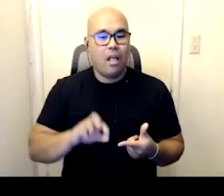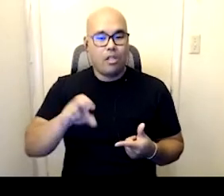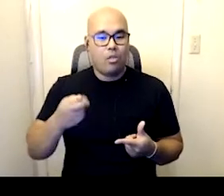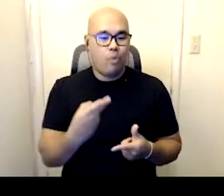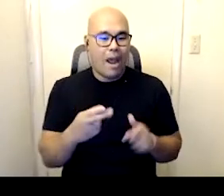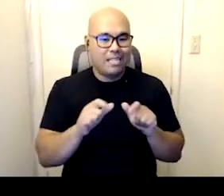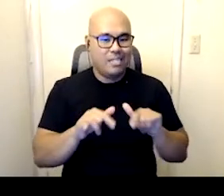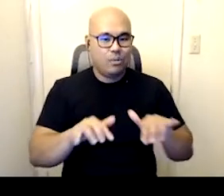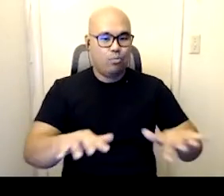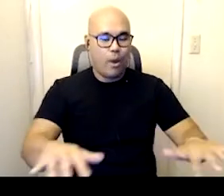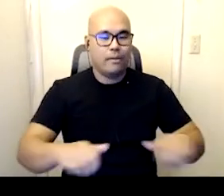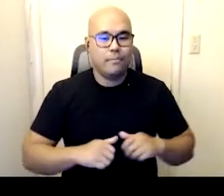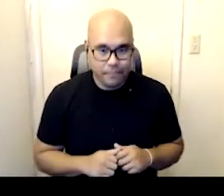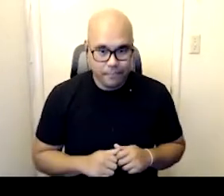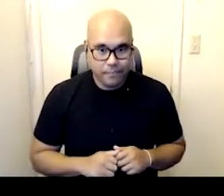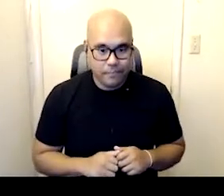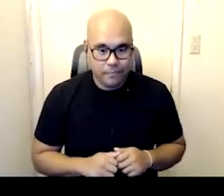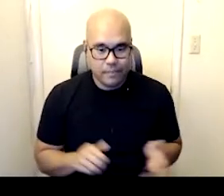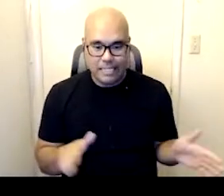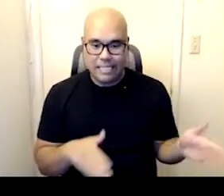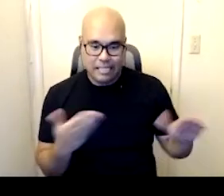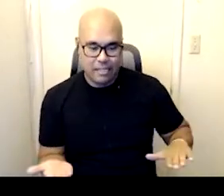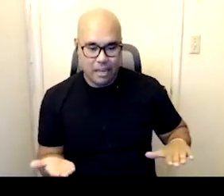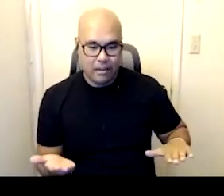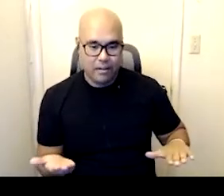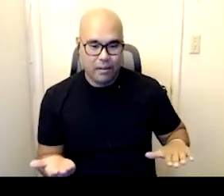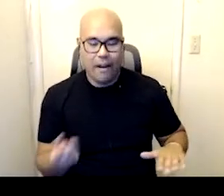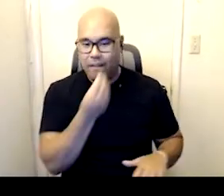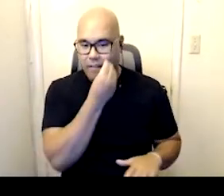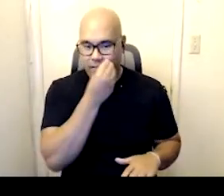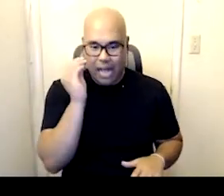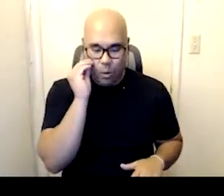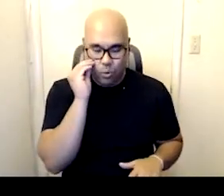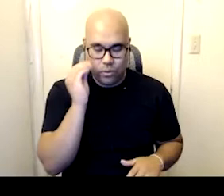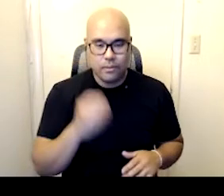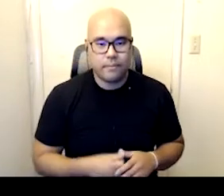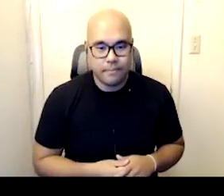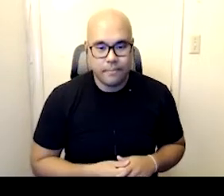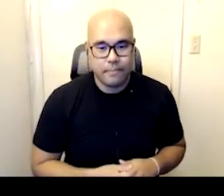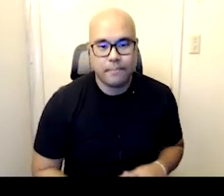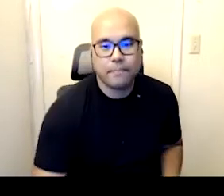spread. Dead flowers.